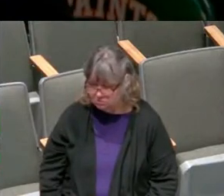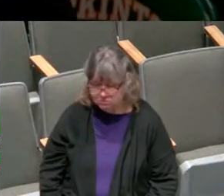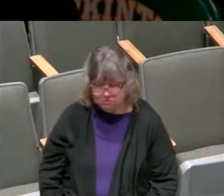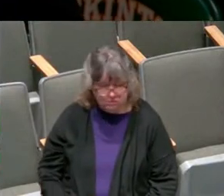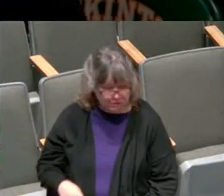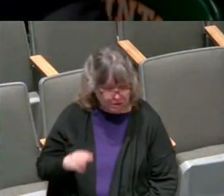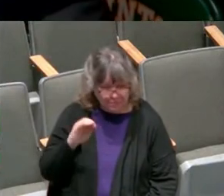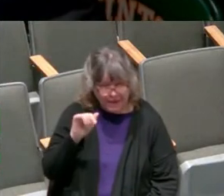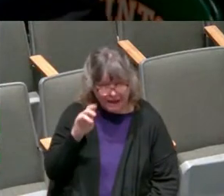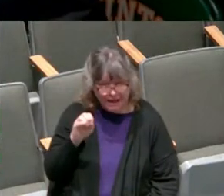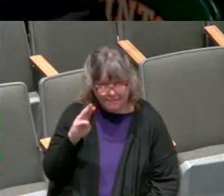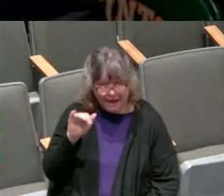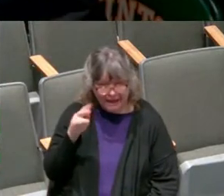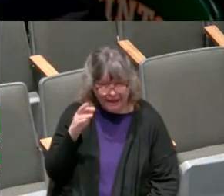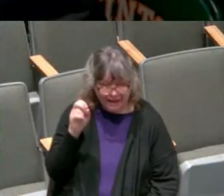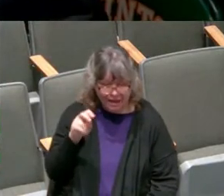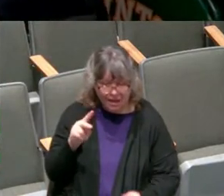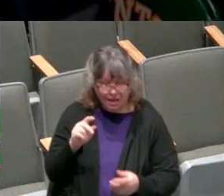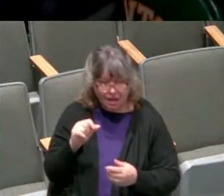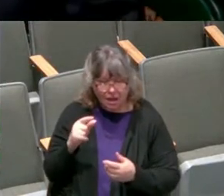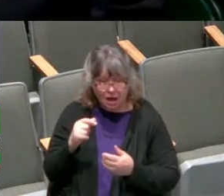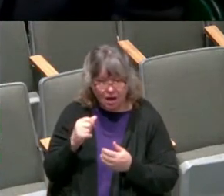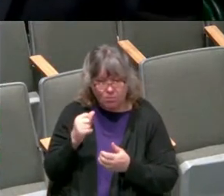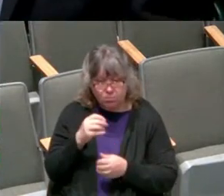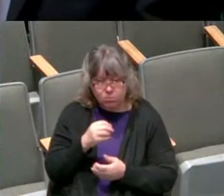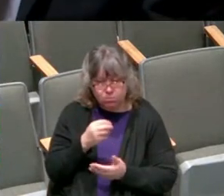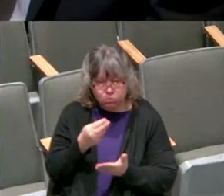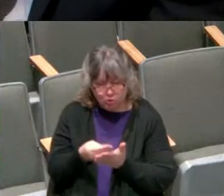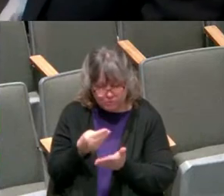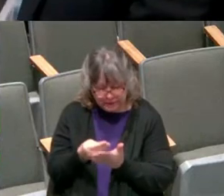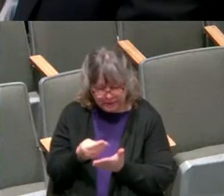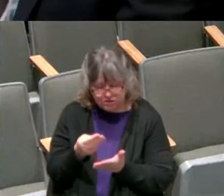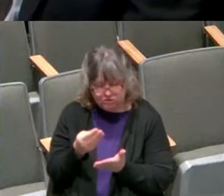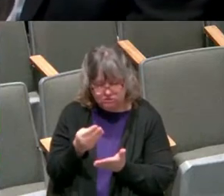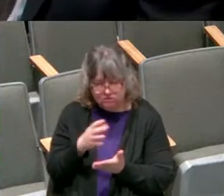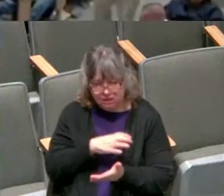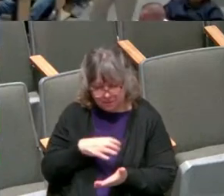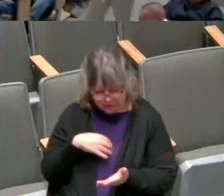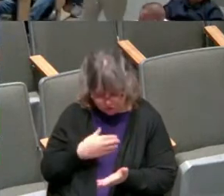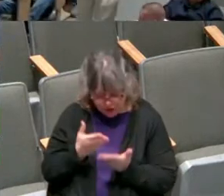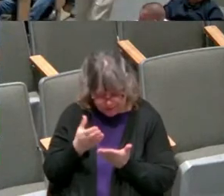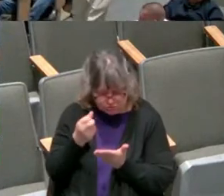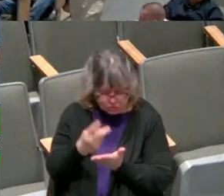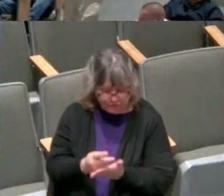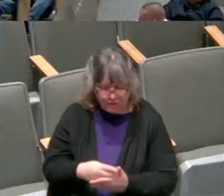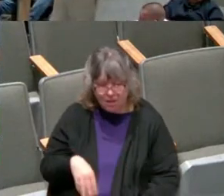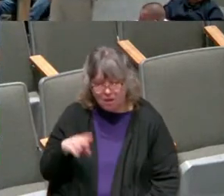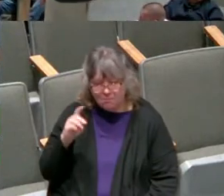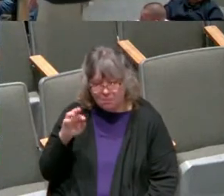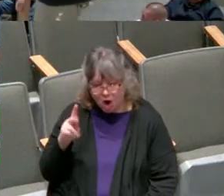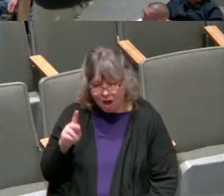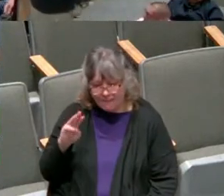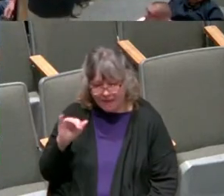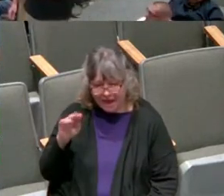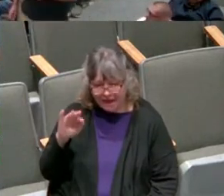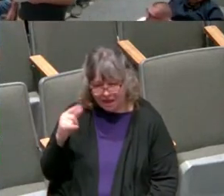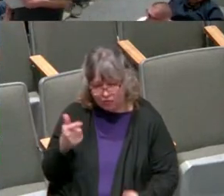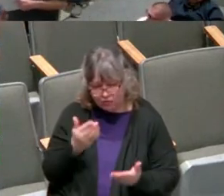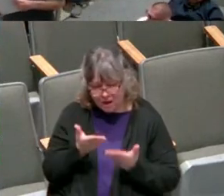commanding appropriation committee recommends approval Mark Logan cic recommends approval